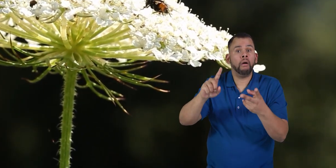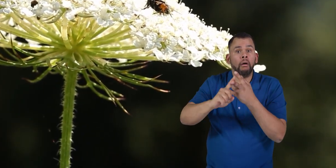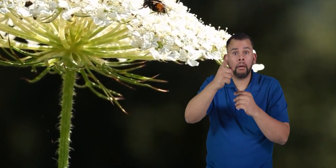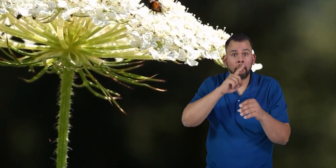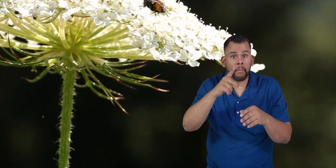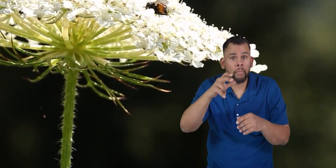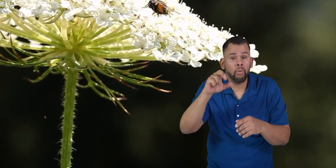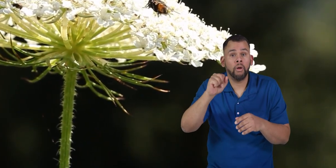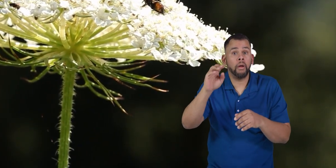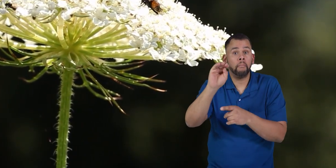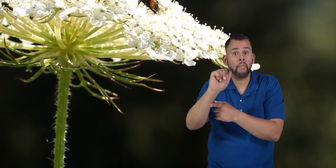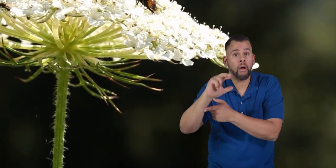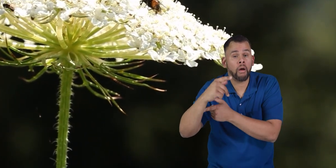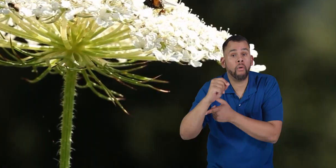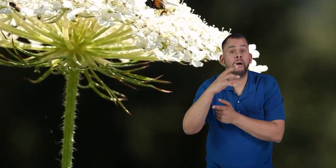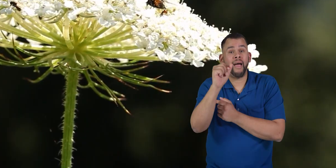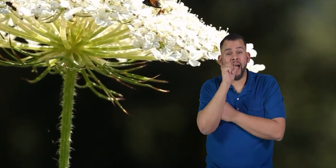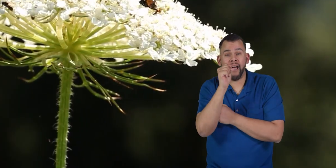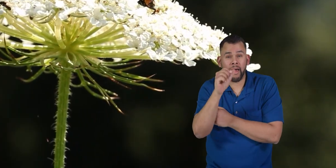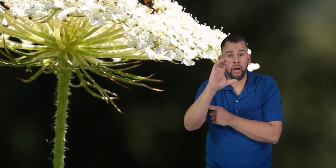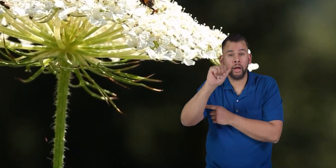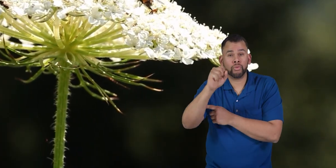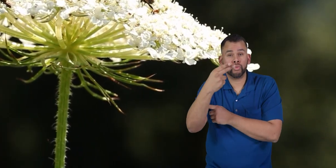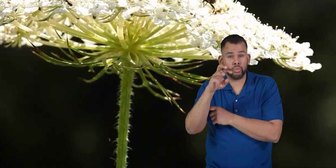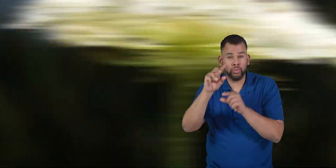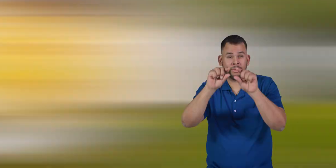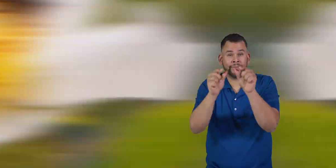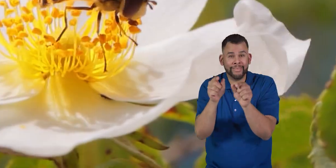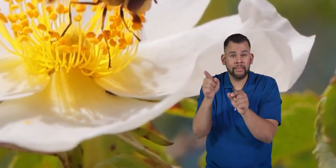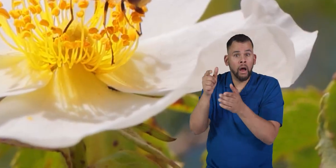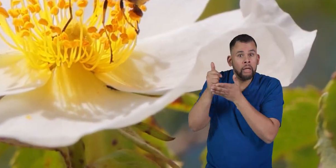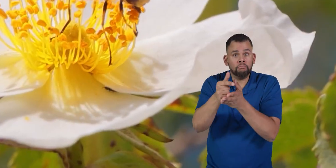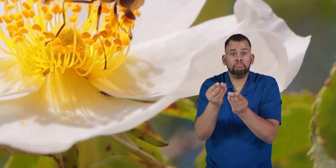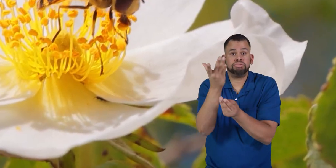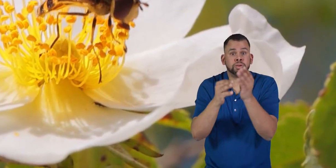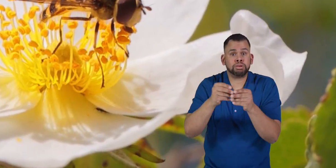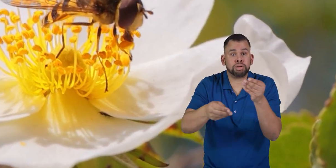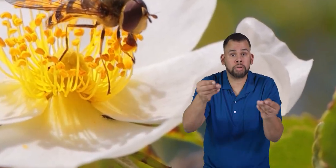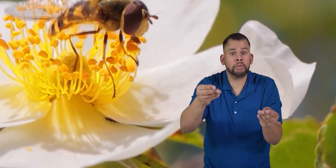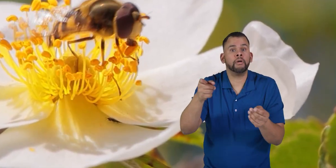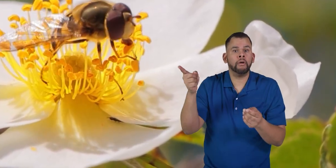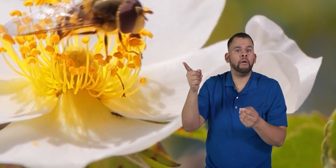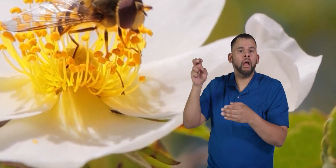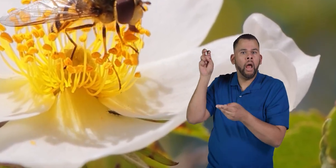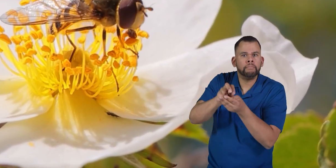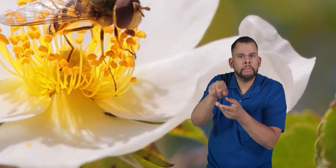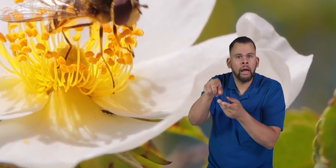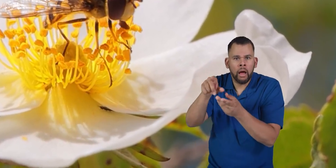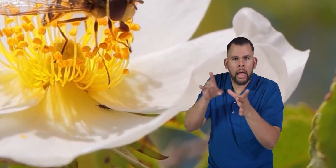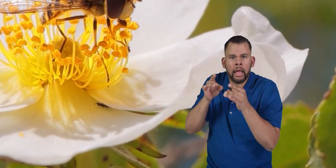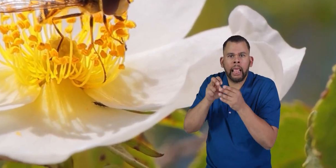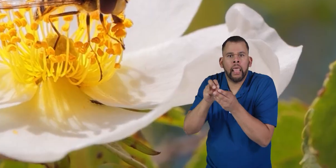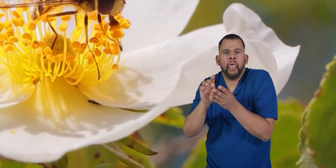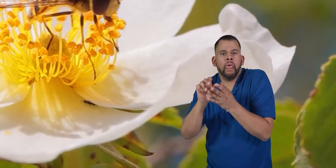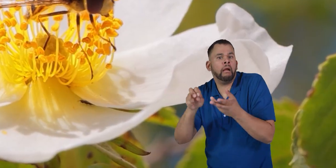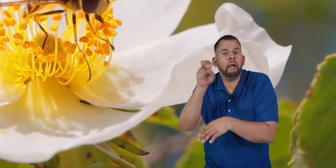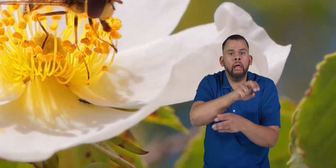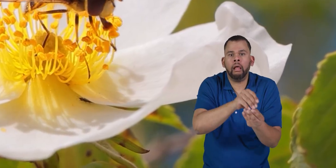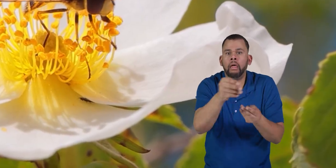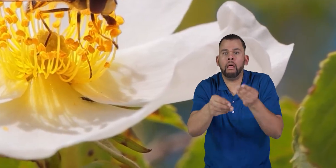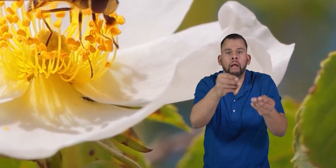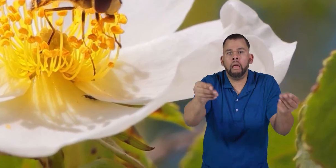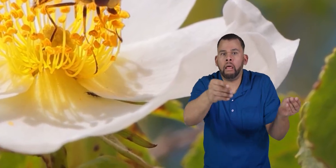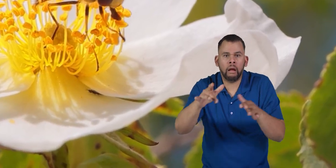pollinate apples peppers mangoes and even cashews but because they don't have nests and their bodies are not hairy